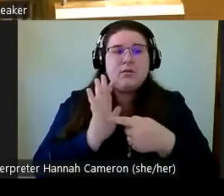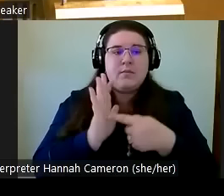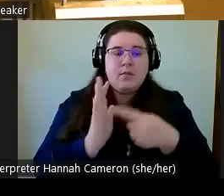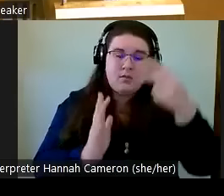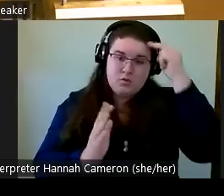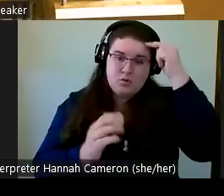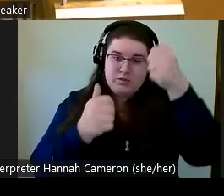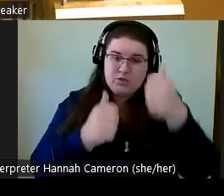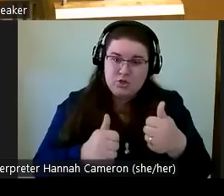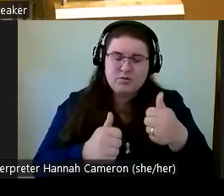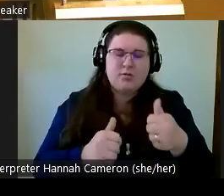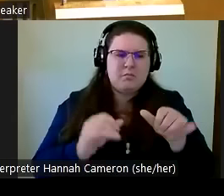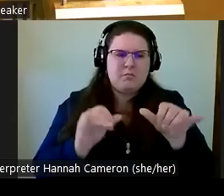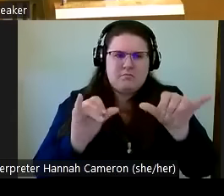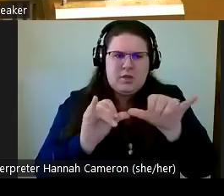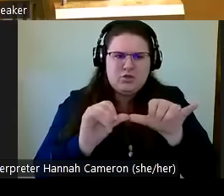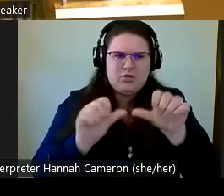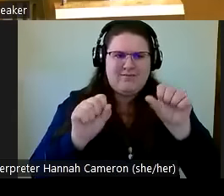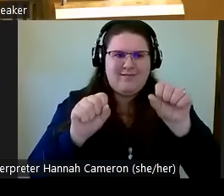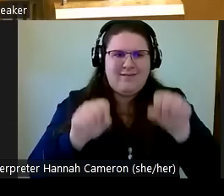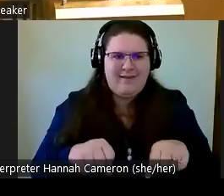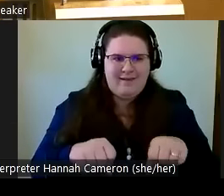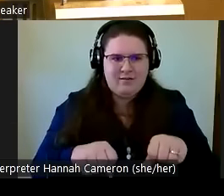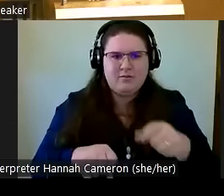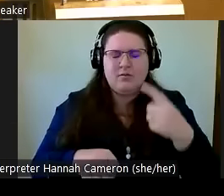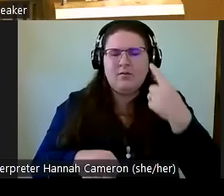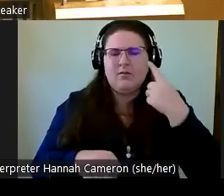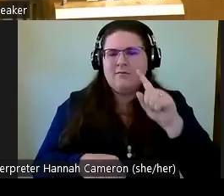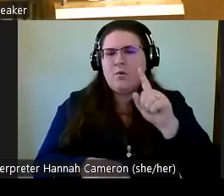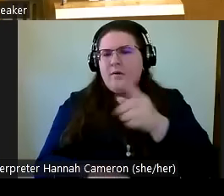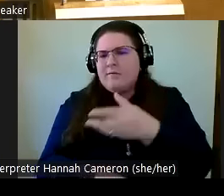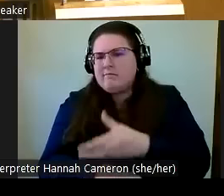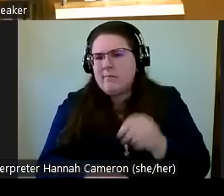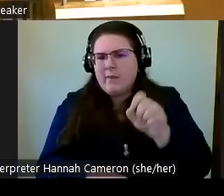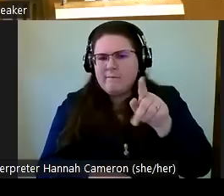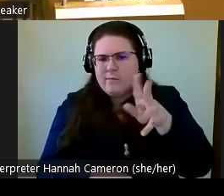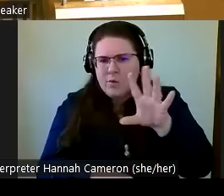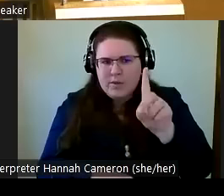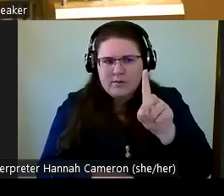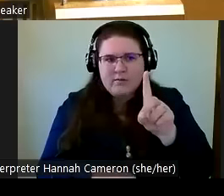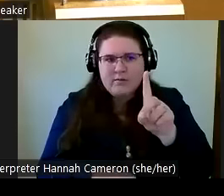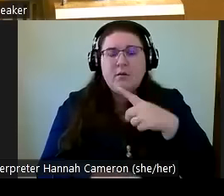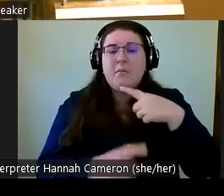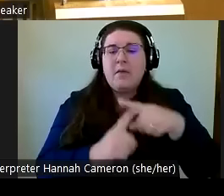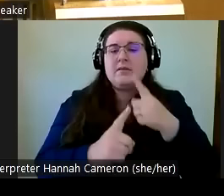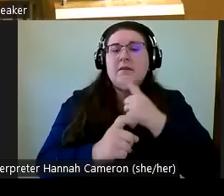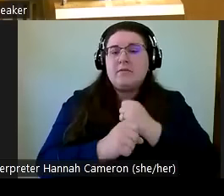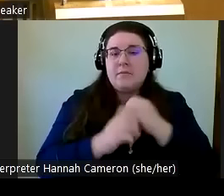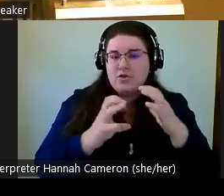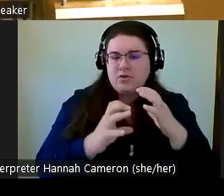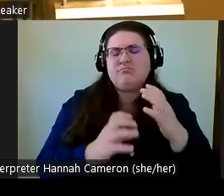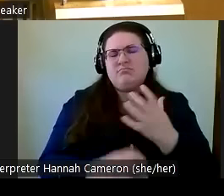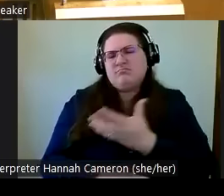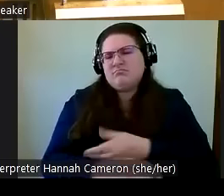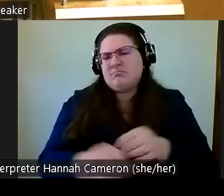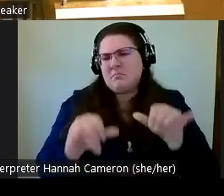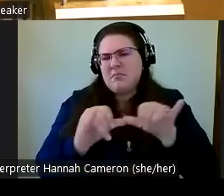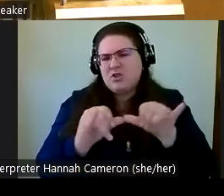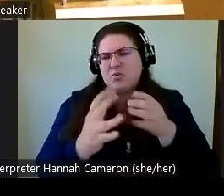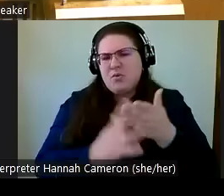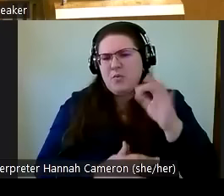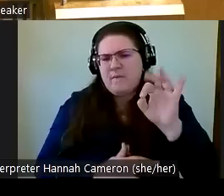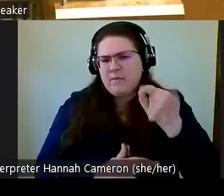the resultant inflammation, which we can measure in the fluid as well. And the other thing that's baked into this new